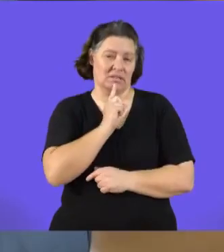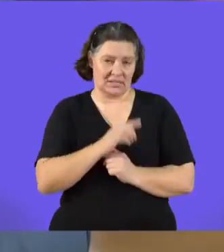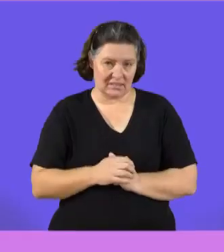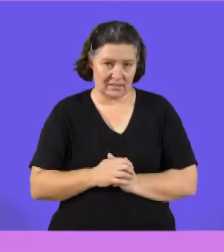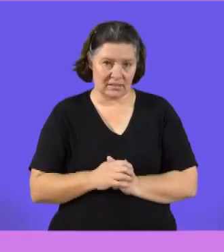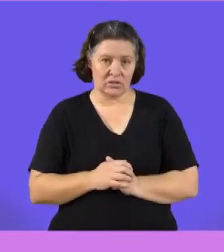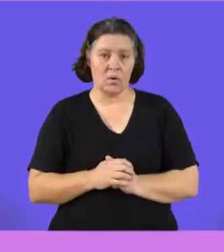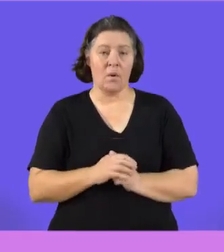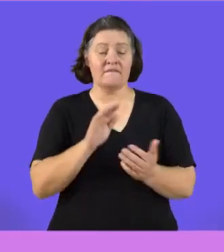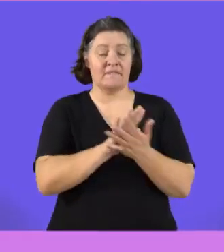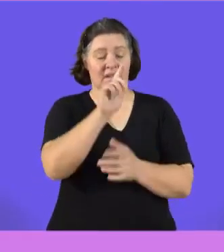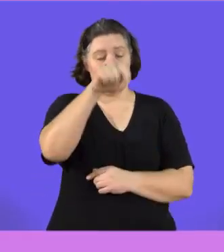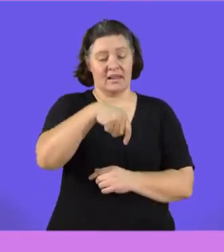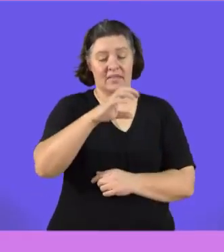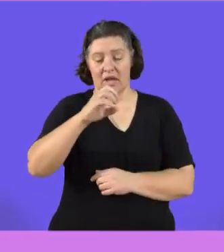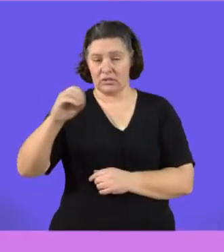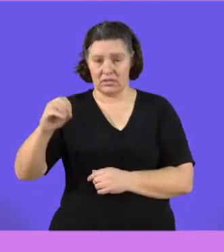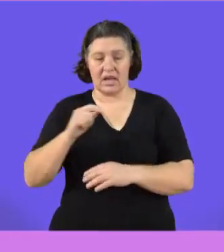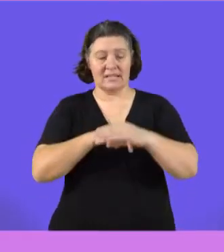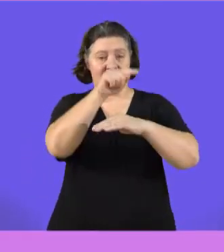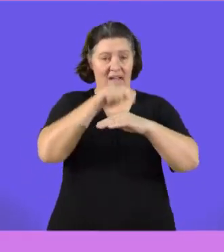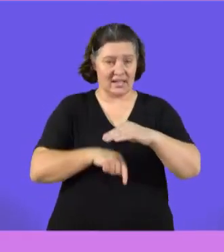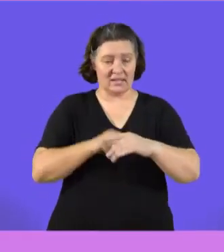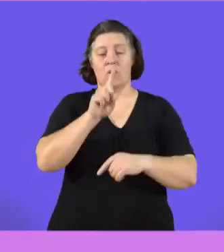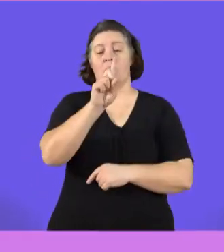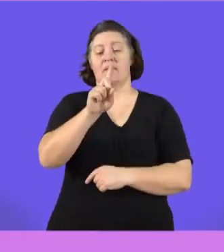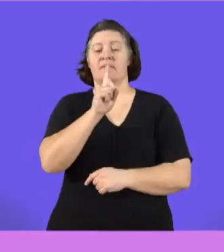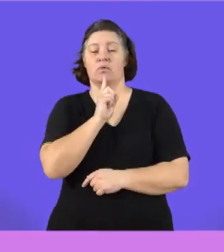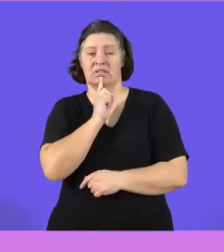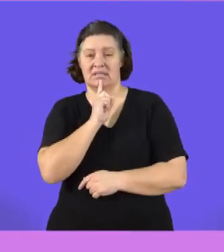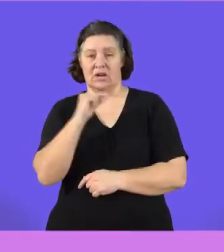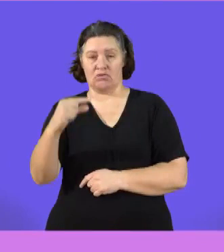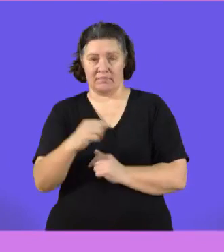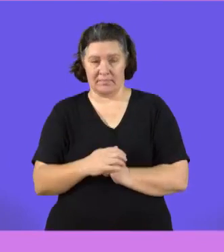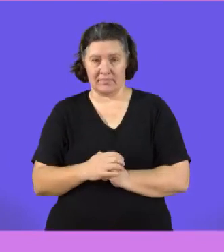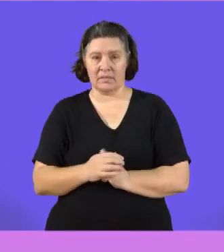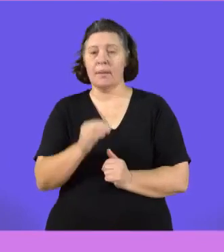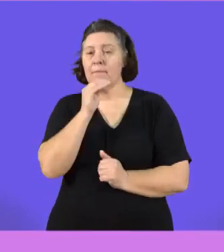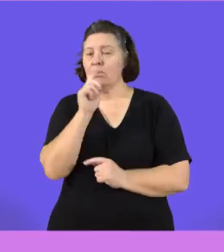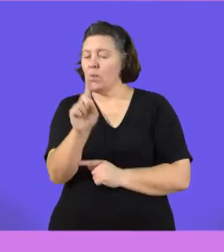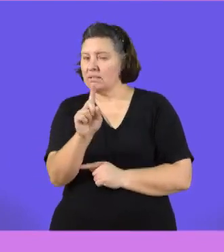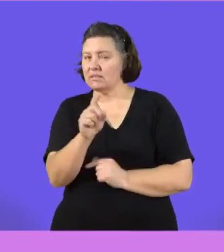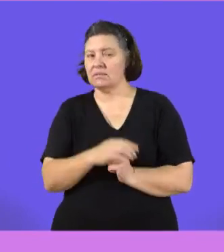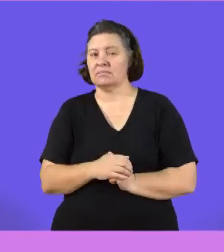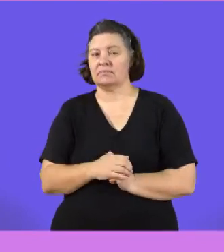I take this 15,000 and I divide that by 1,000 grams as well. So that will give me